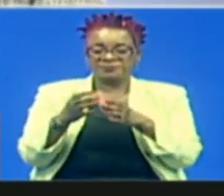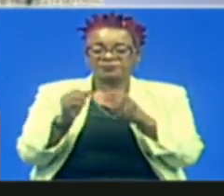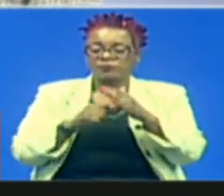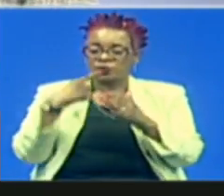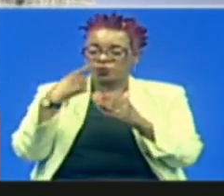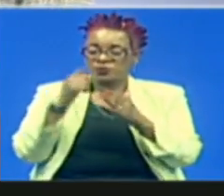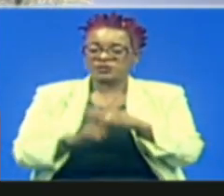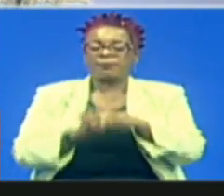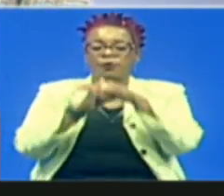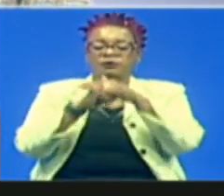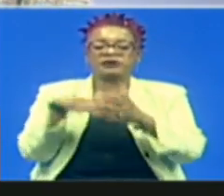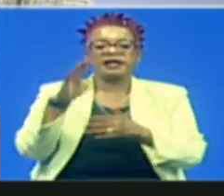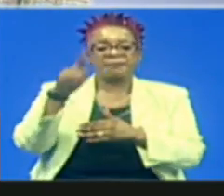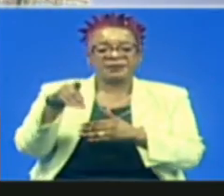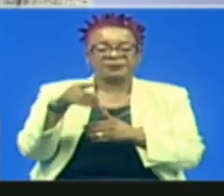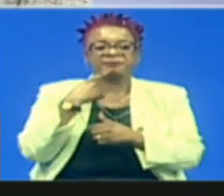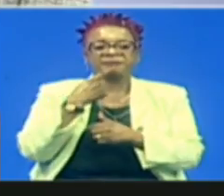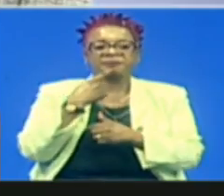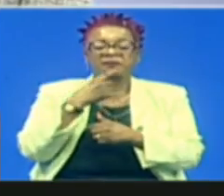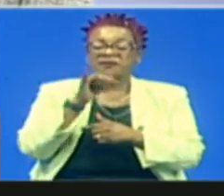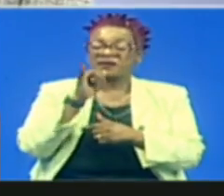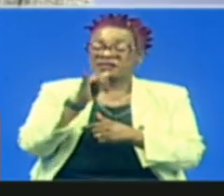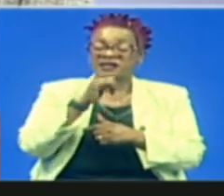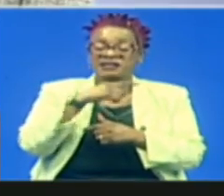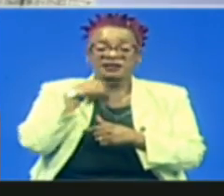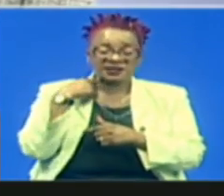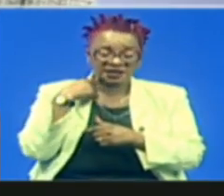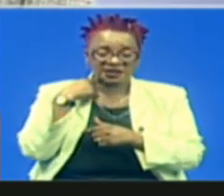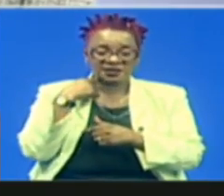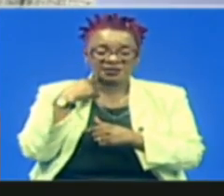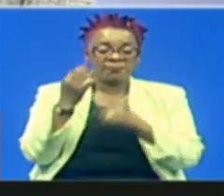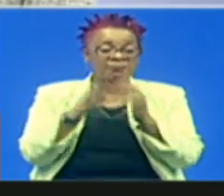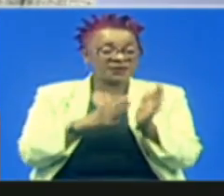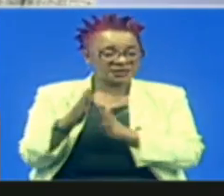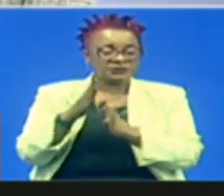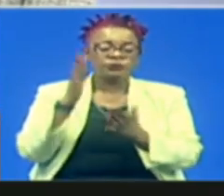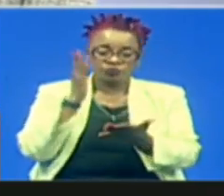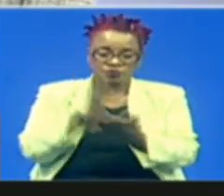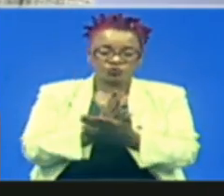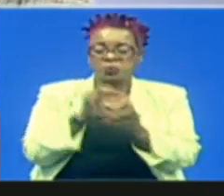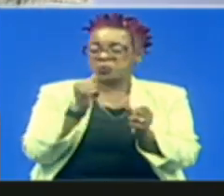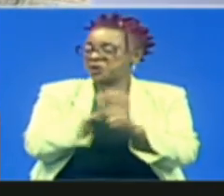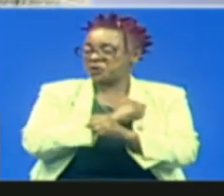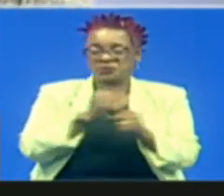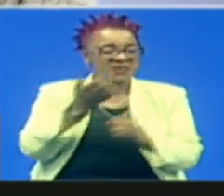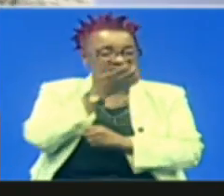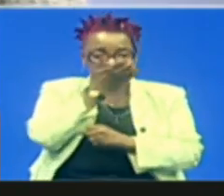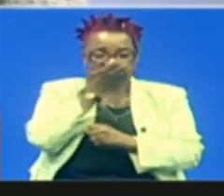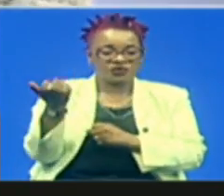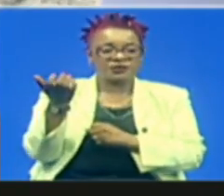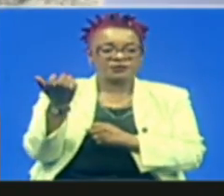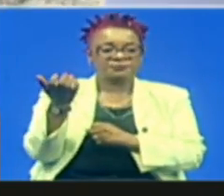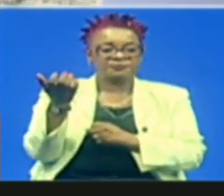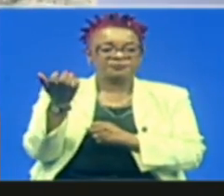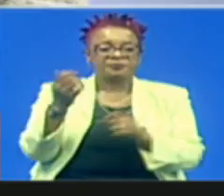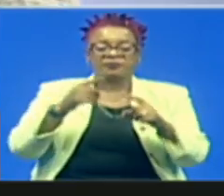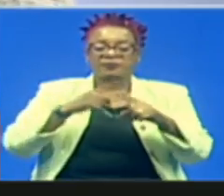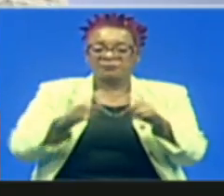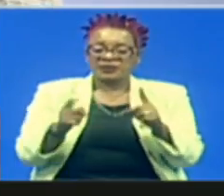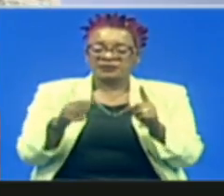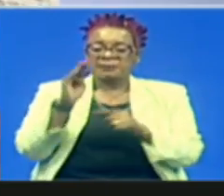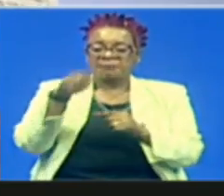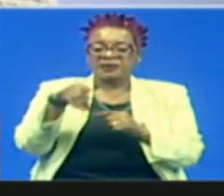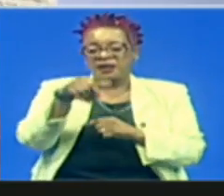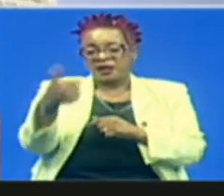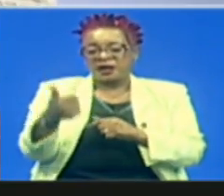Ruto maintain the assassination plot against him is real and cannot be ignored. On the other side of this divide are MPs allied